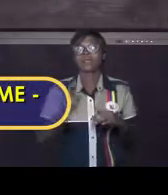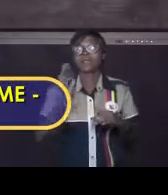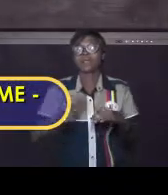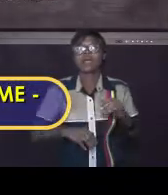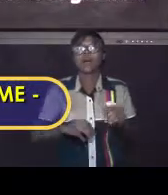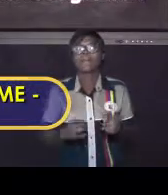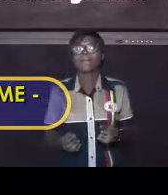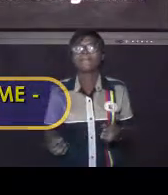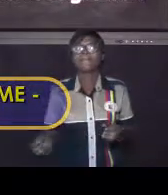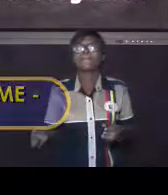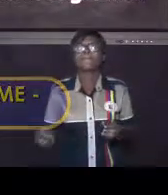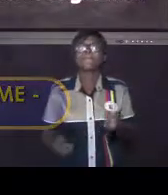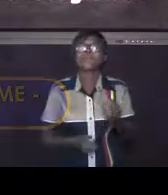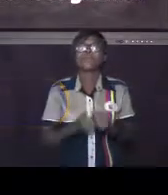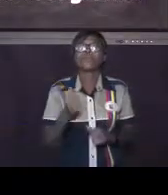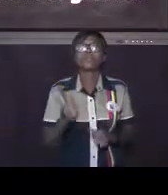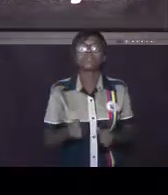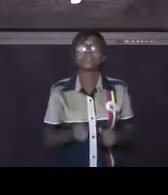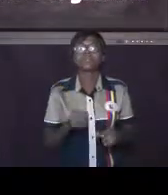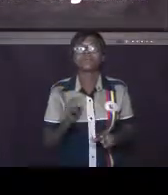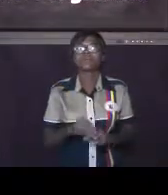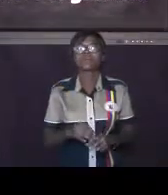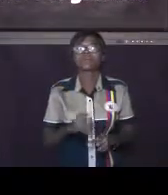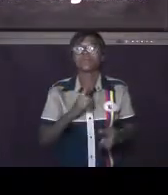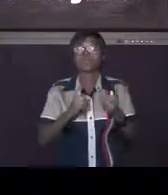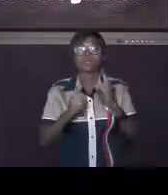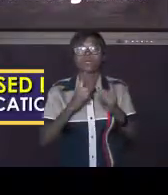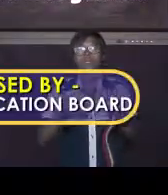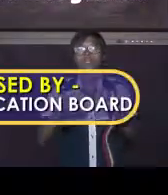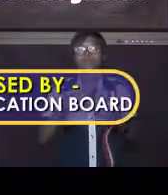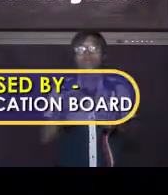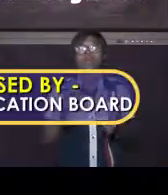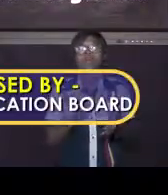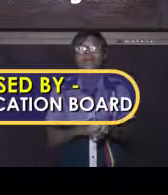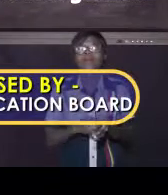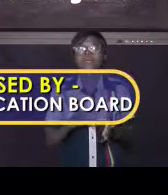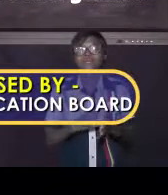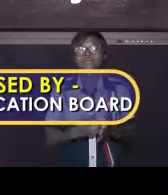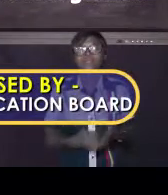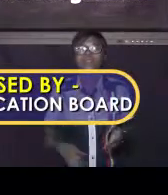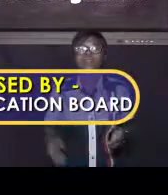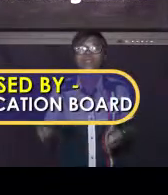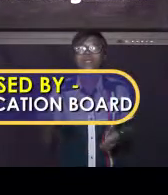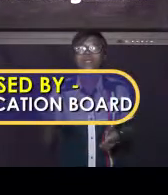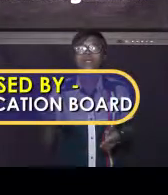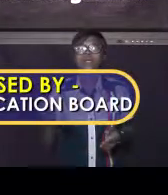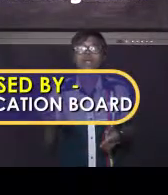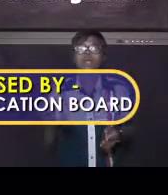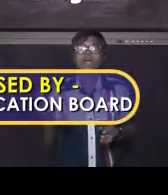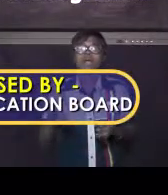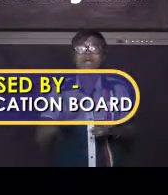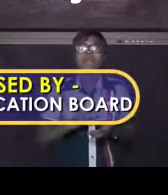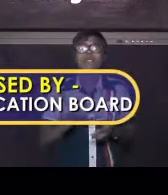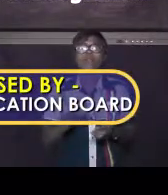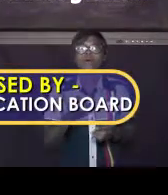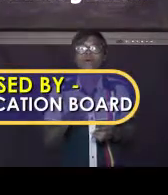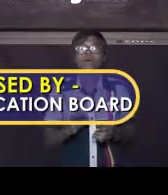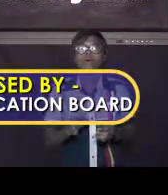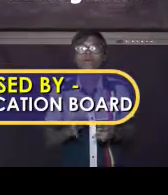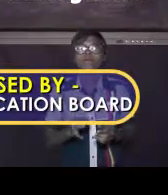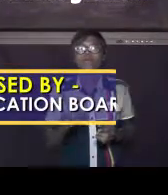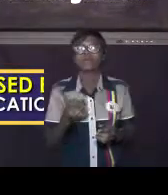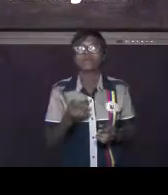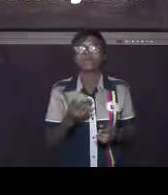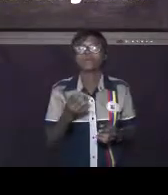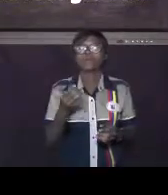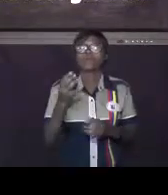plants. Talking about that, humidity, like I said, is the amount of moisture in the air. I